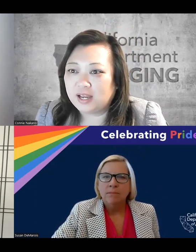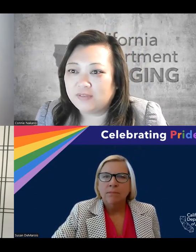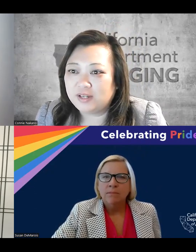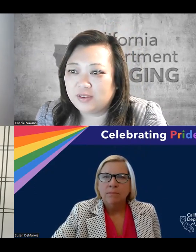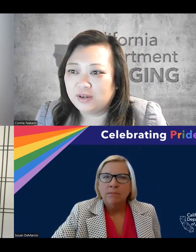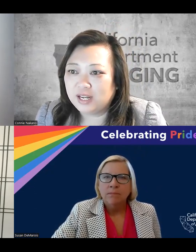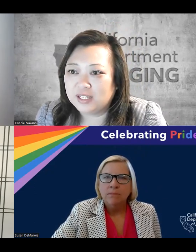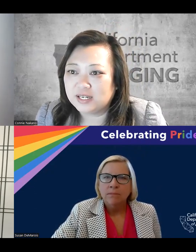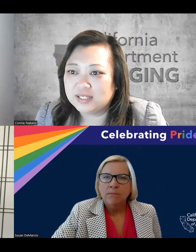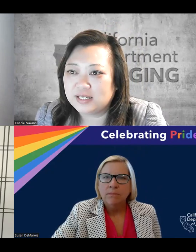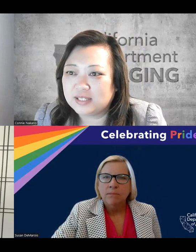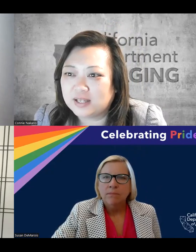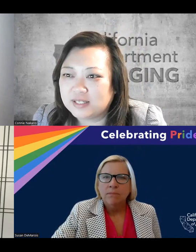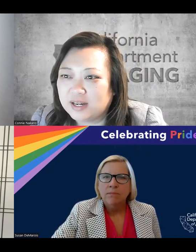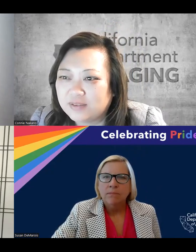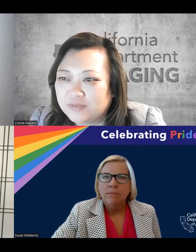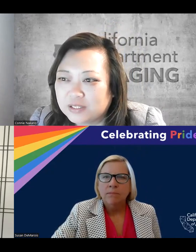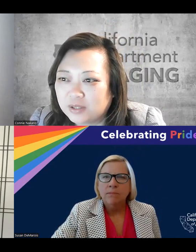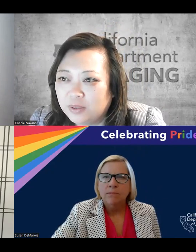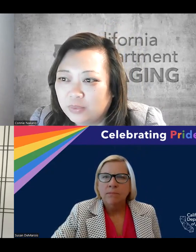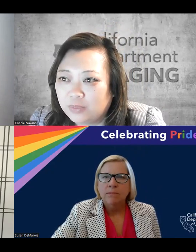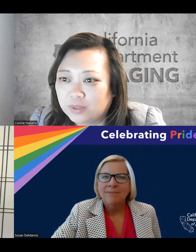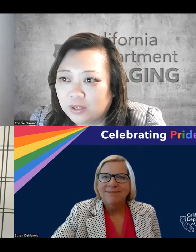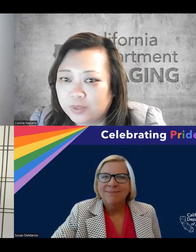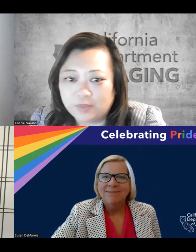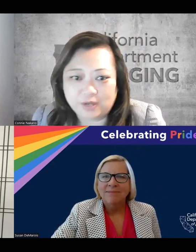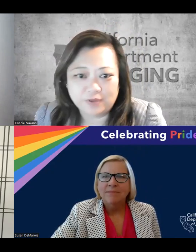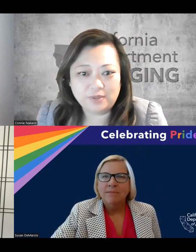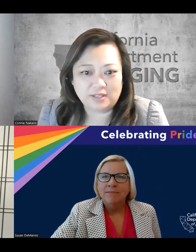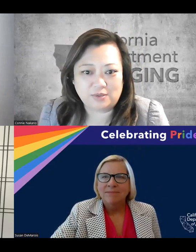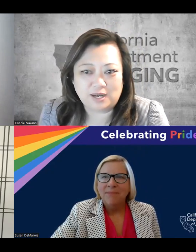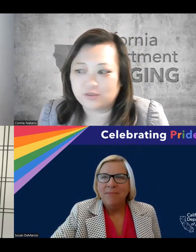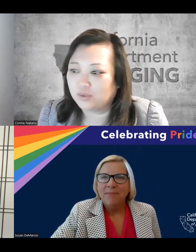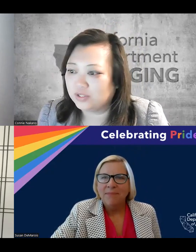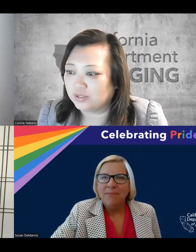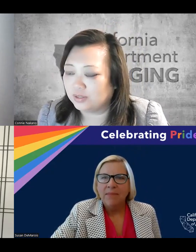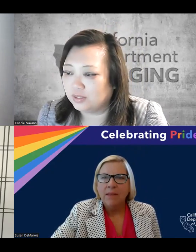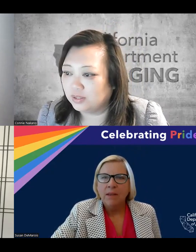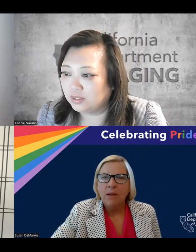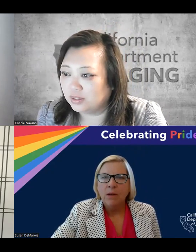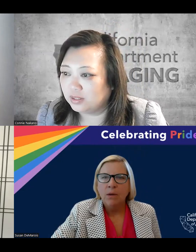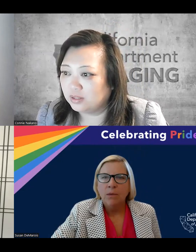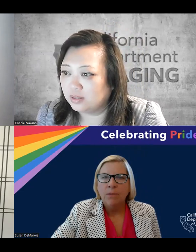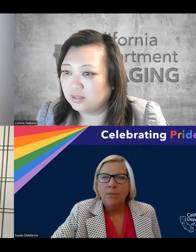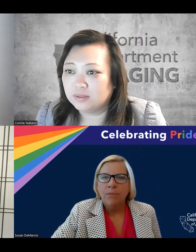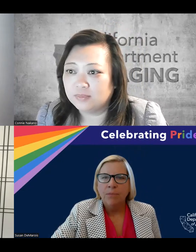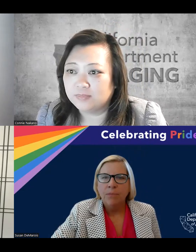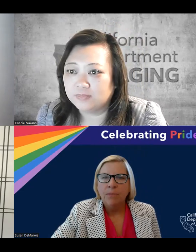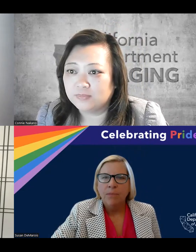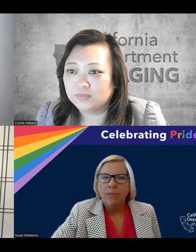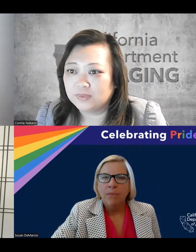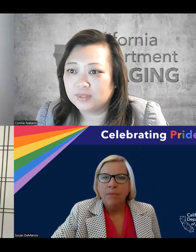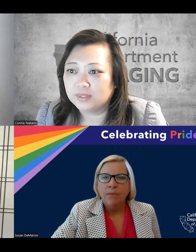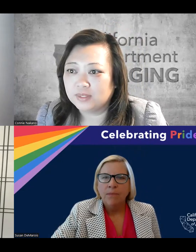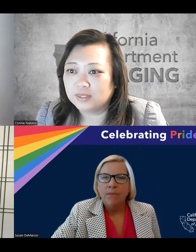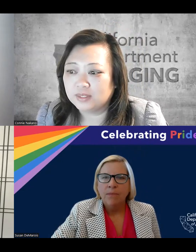I have another hand. I see Tatiana Faso. We will open your microphone and you can ask your question. Thank you. And I